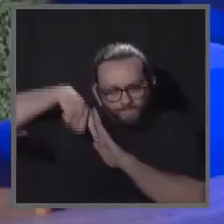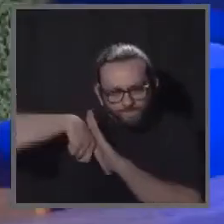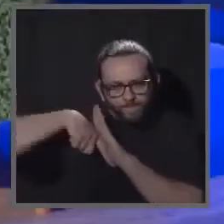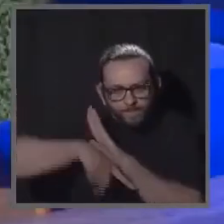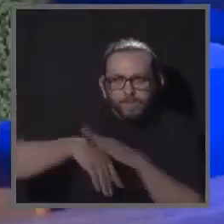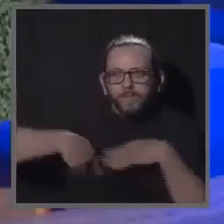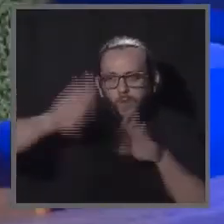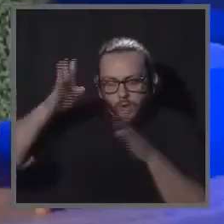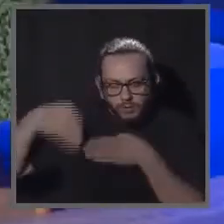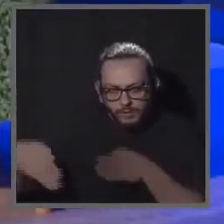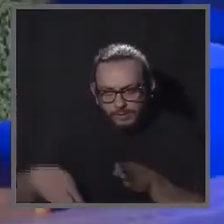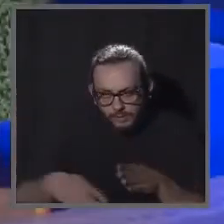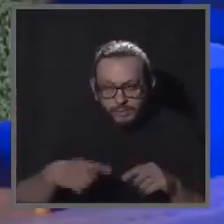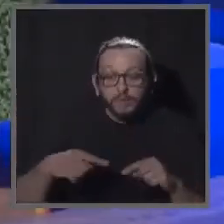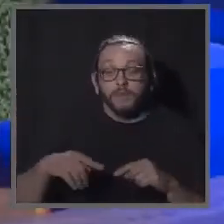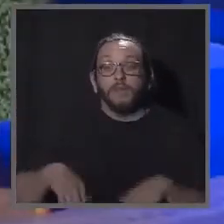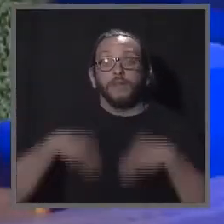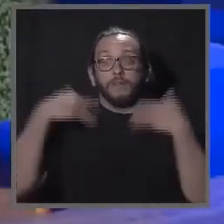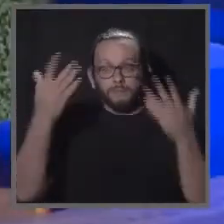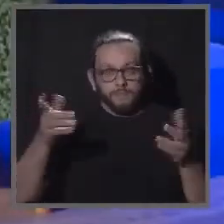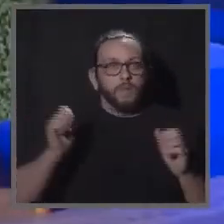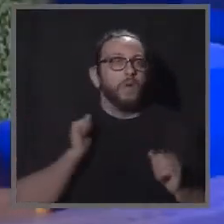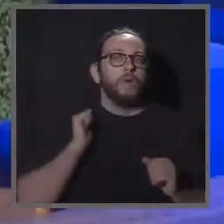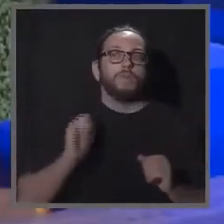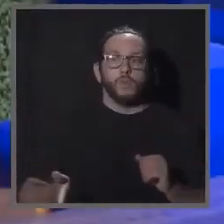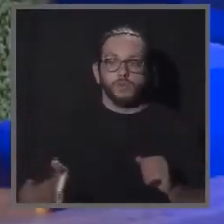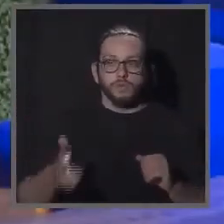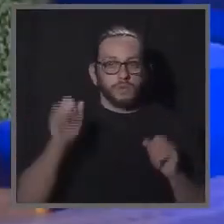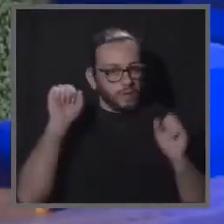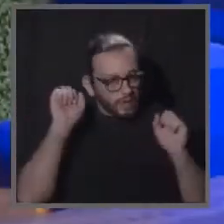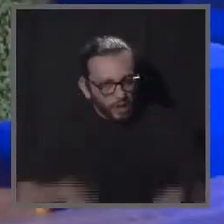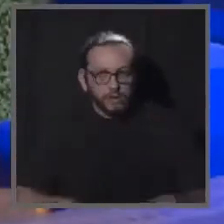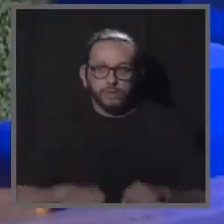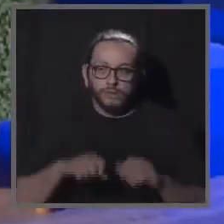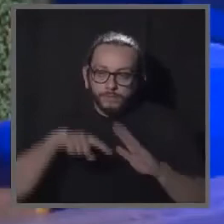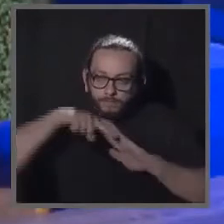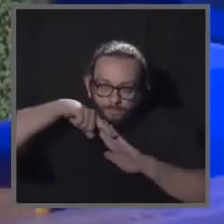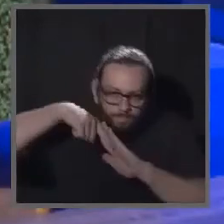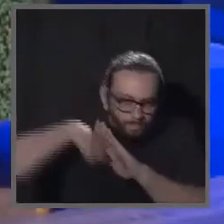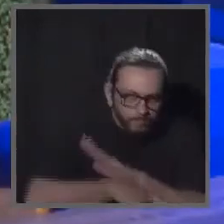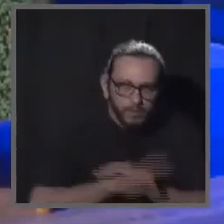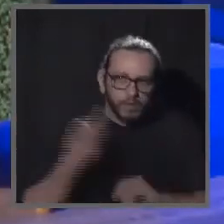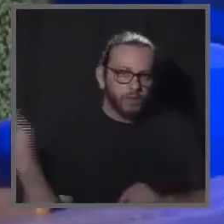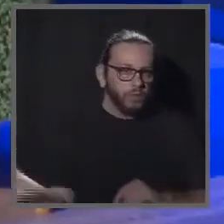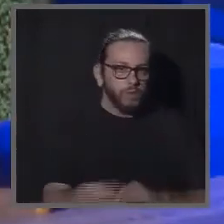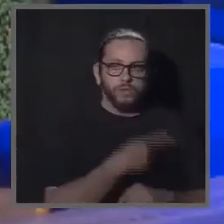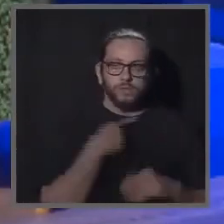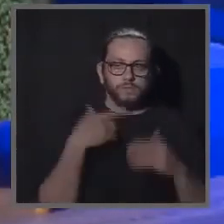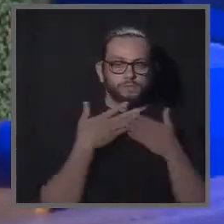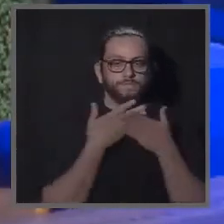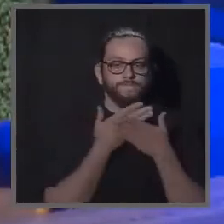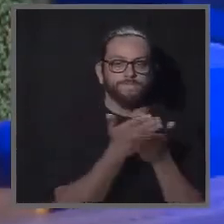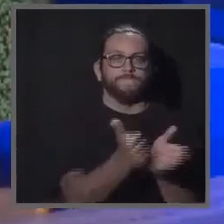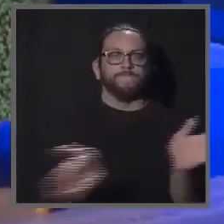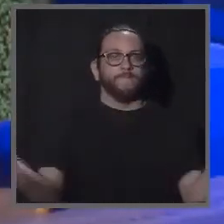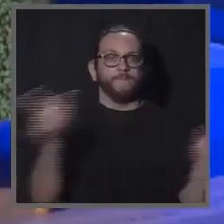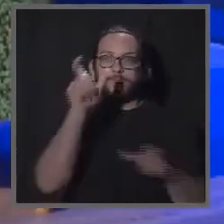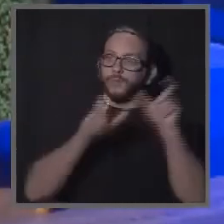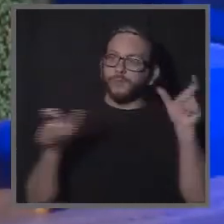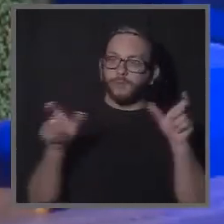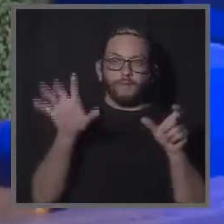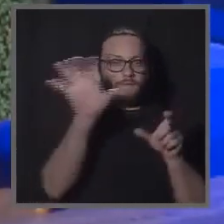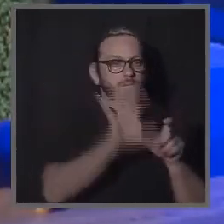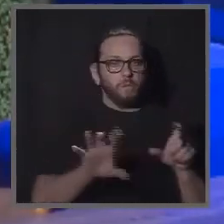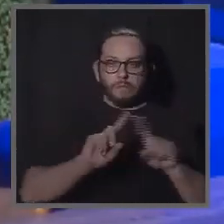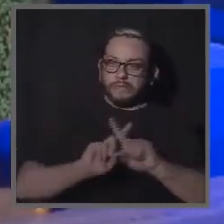sought. And then very clearly the capacity to further improve and to open more toward